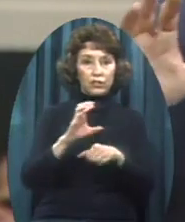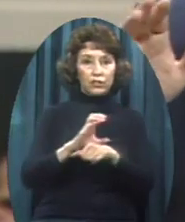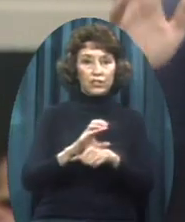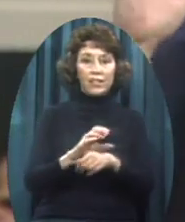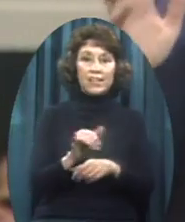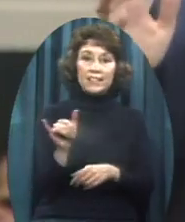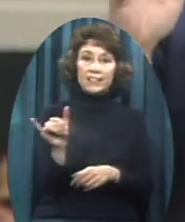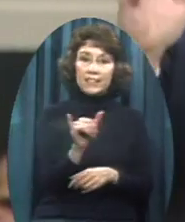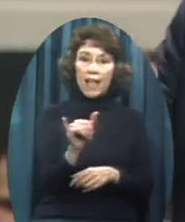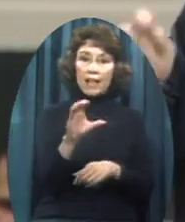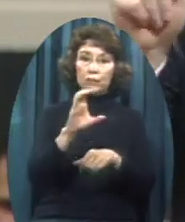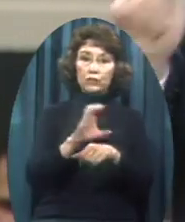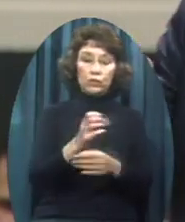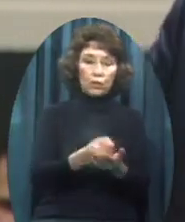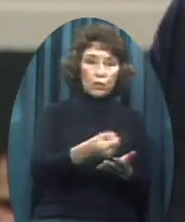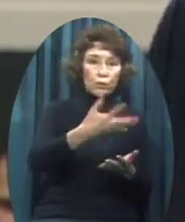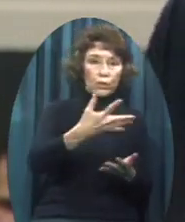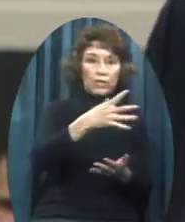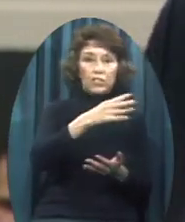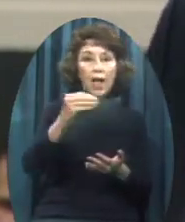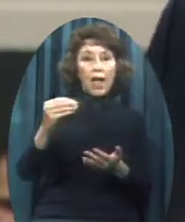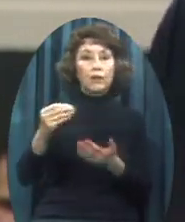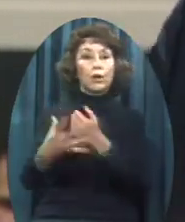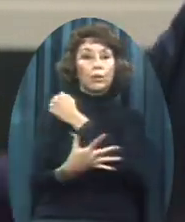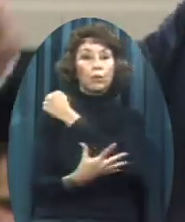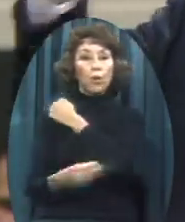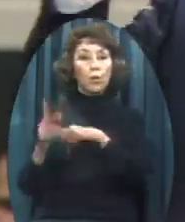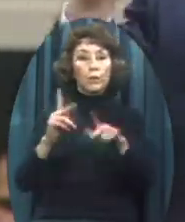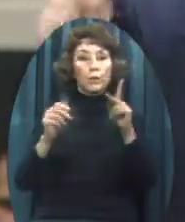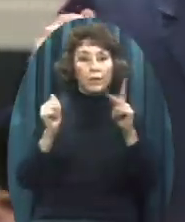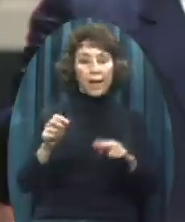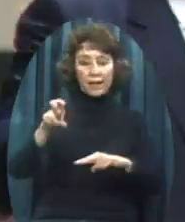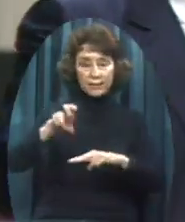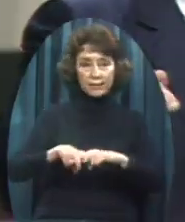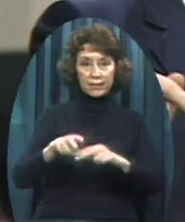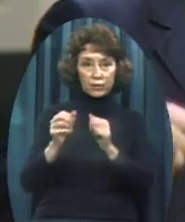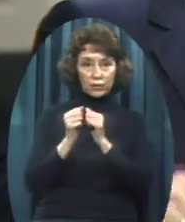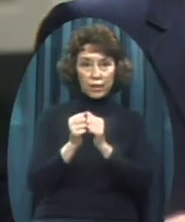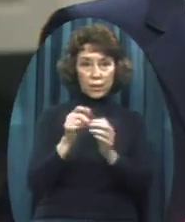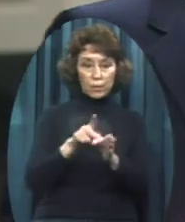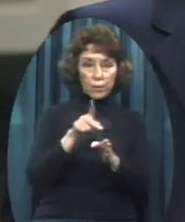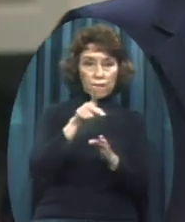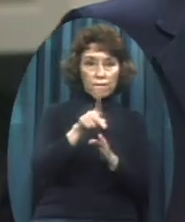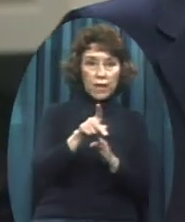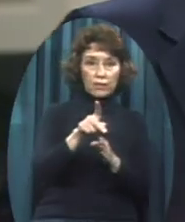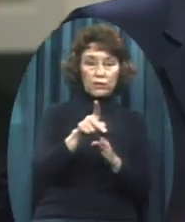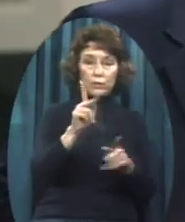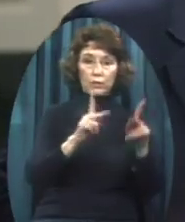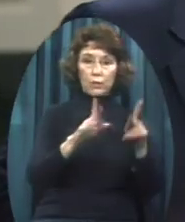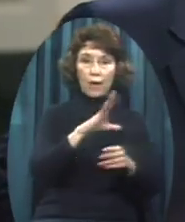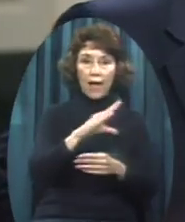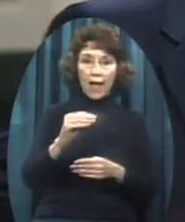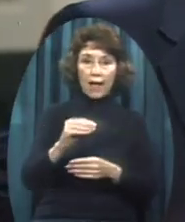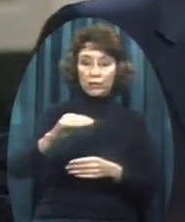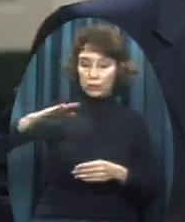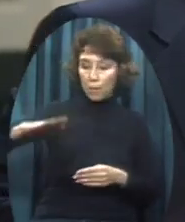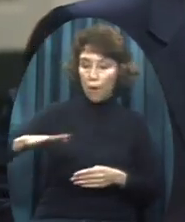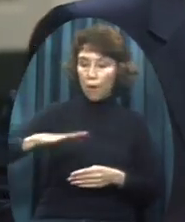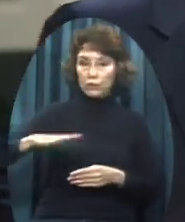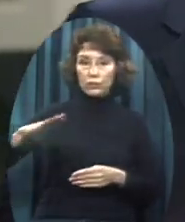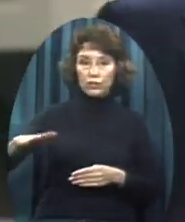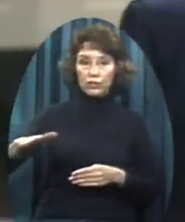same church, the rich and the poor can sit down together. And the professional people and the little barefooted children can sit down